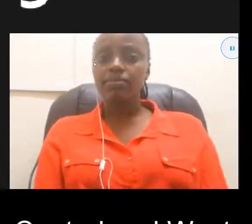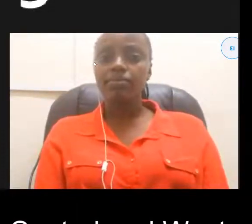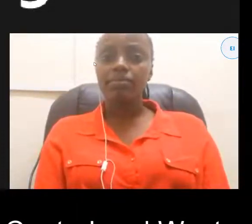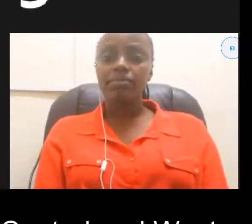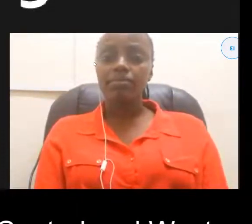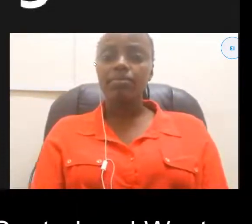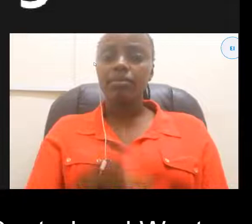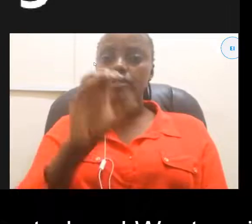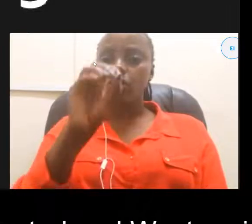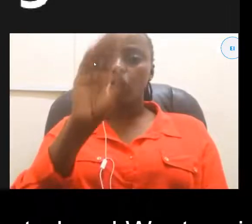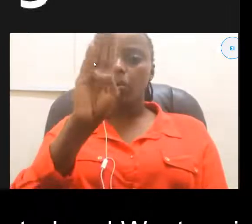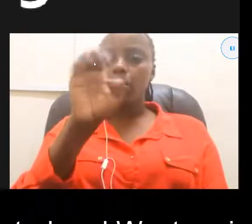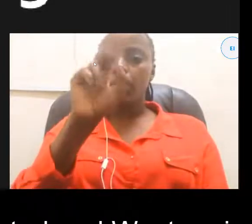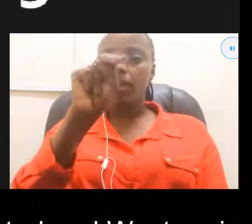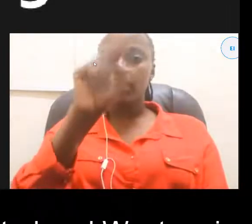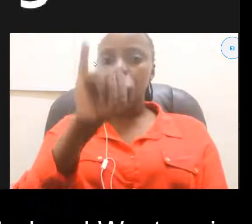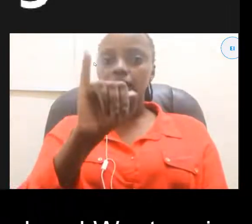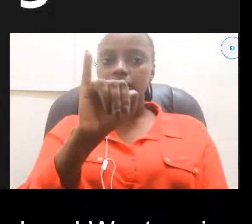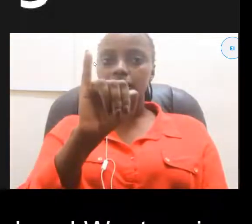Ombeni?